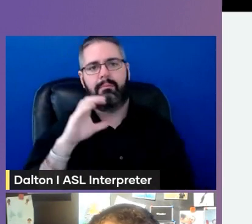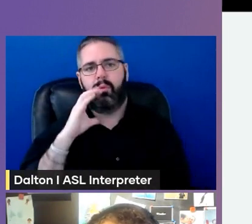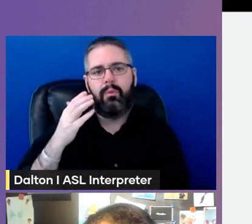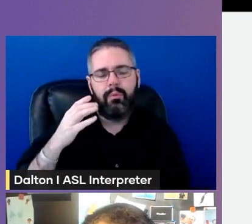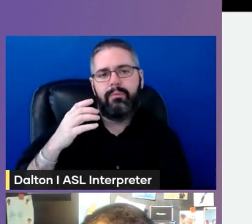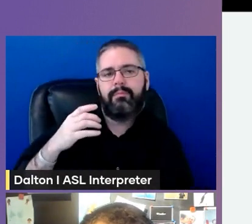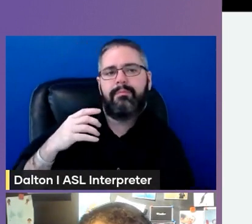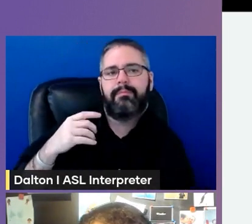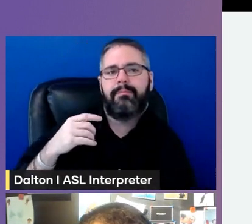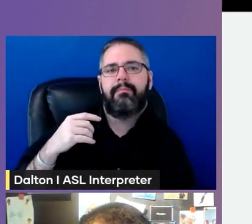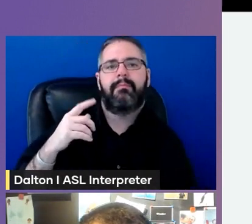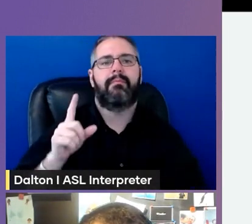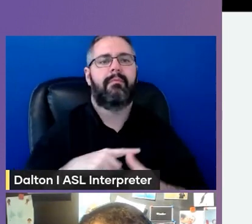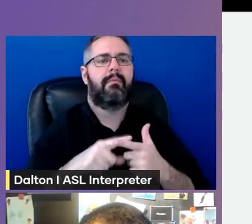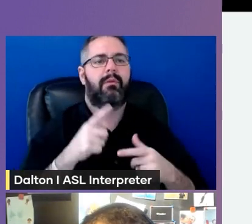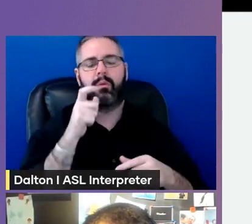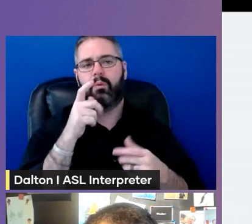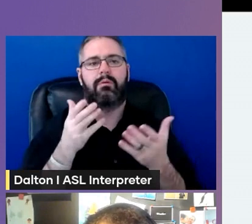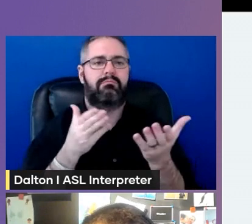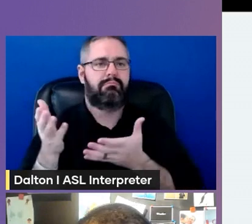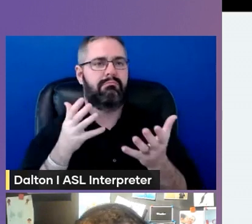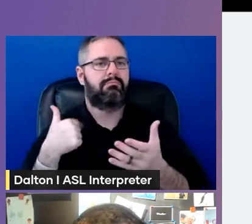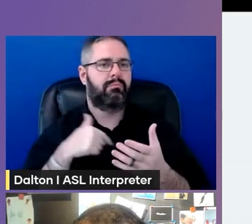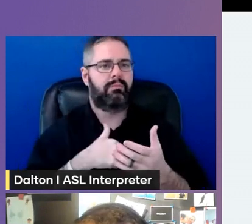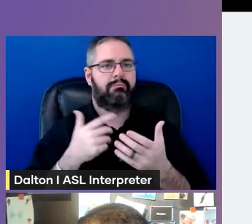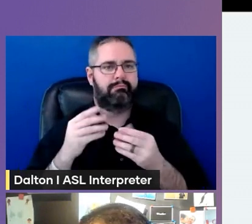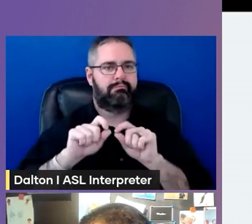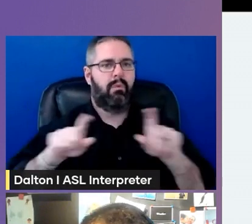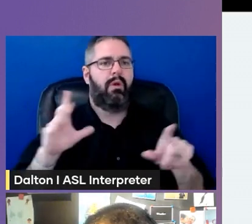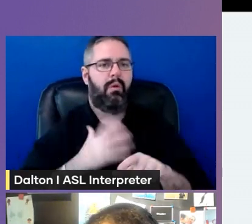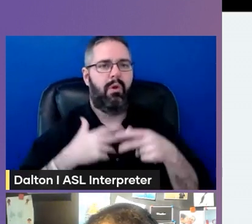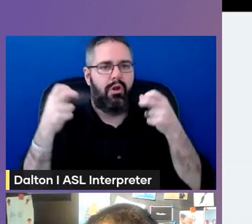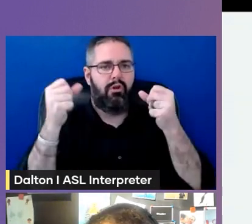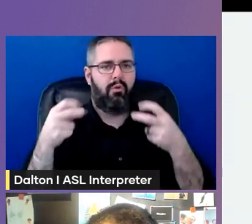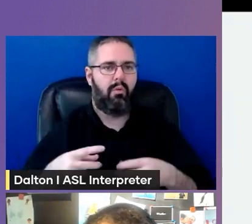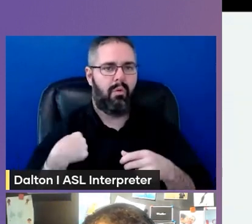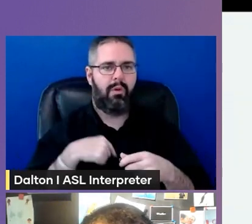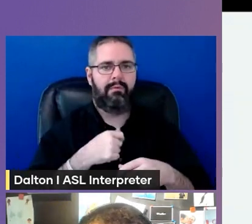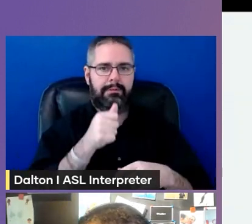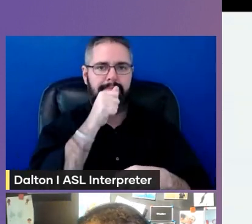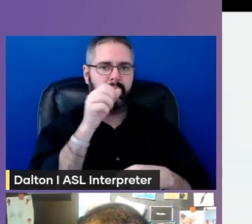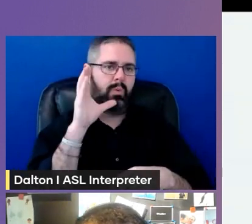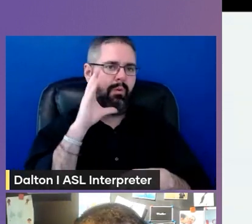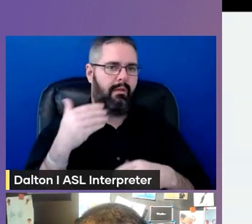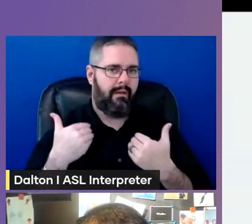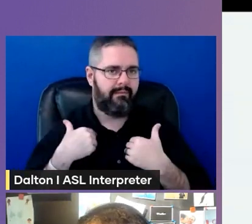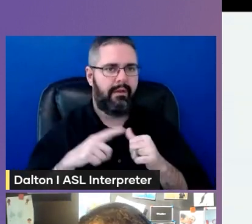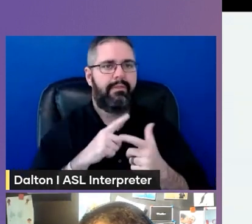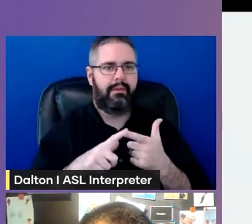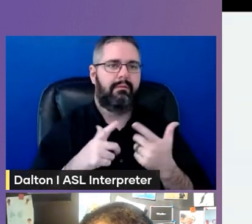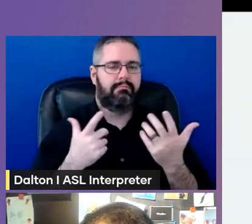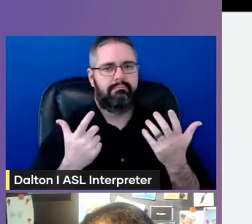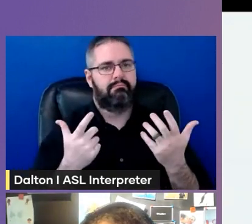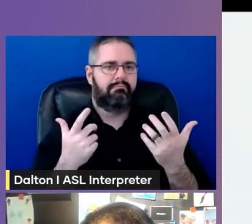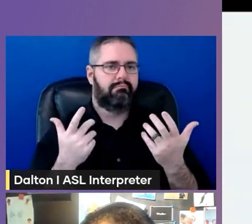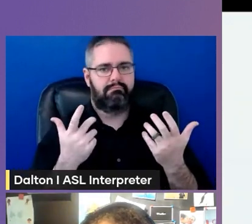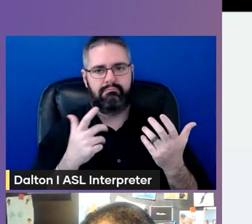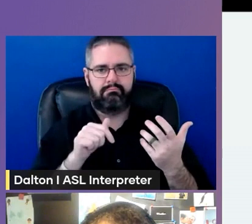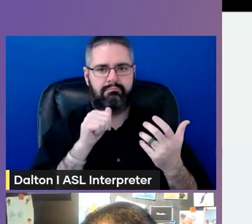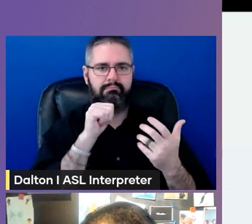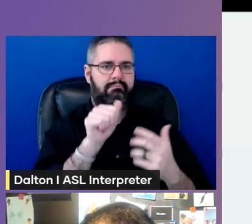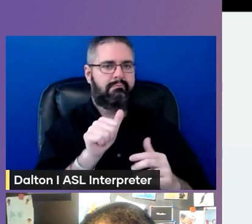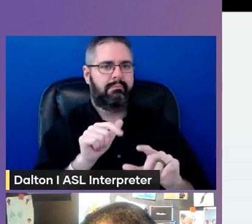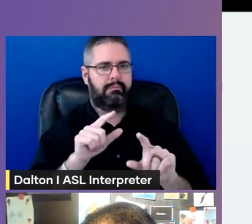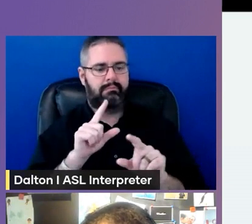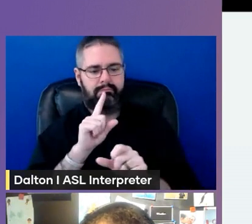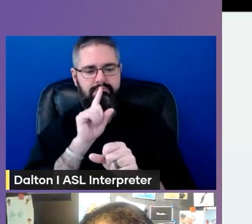who and to deploy our code. So we're going to have a secret, which we're going to not commit into our